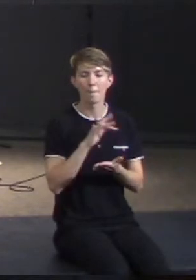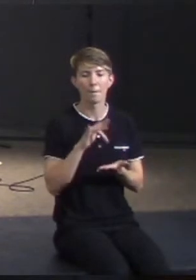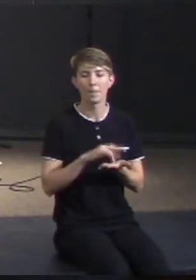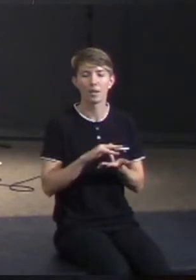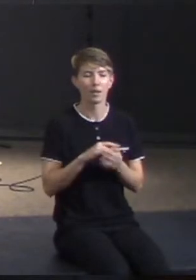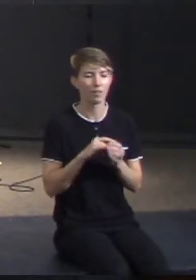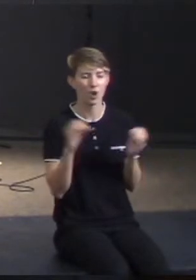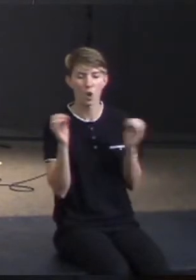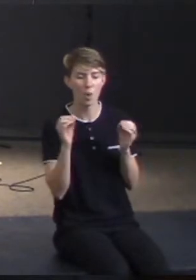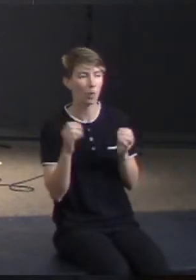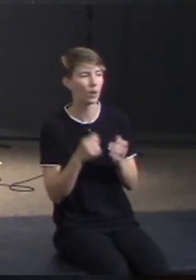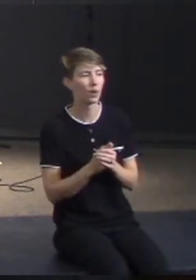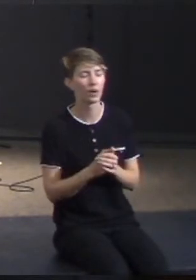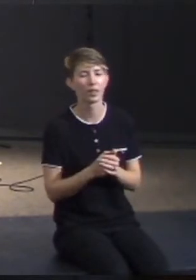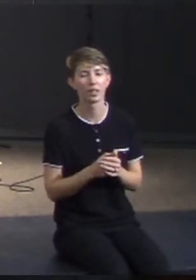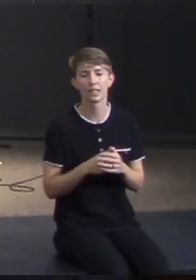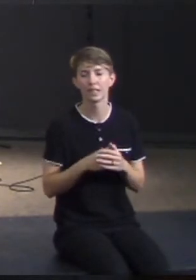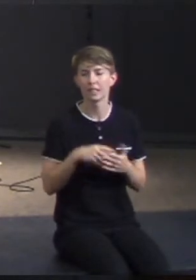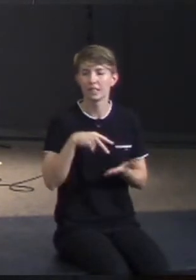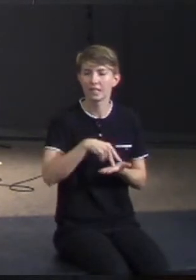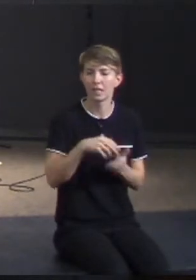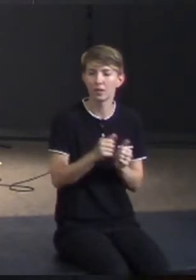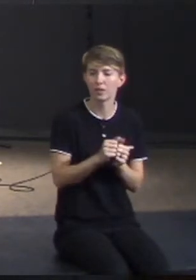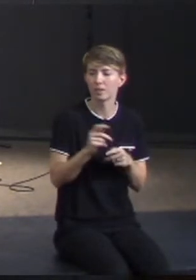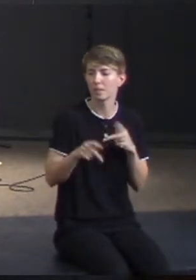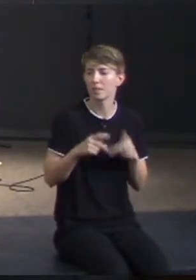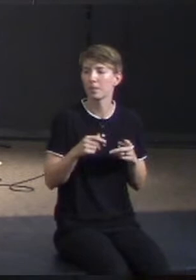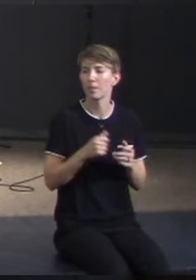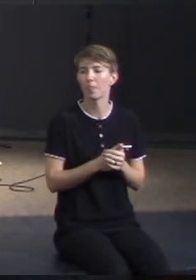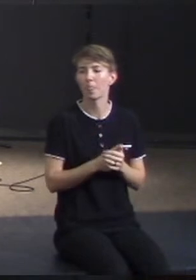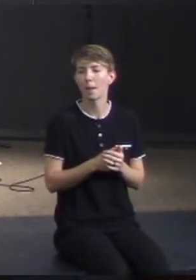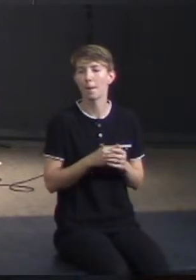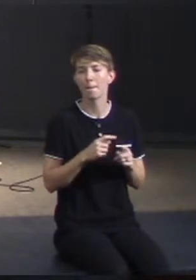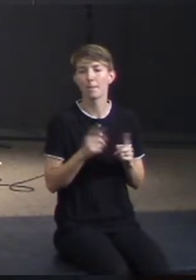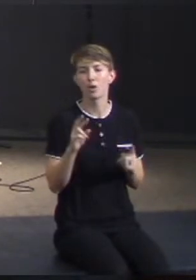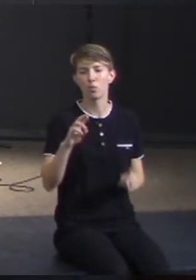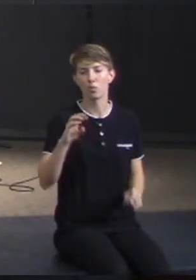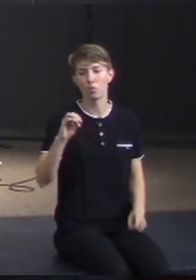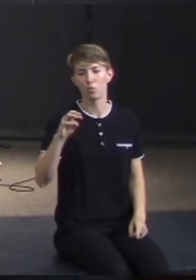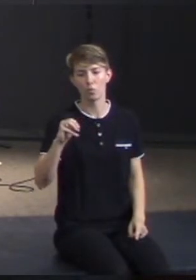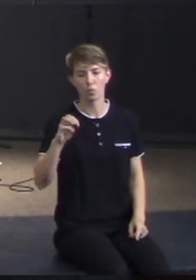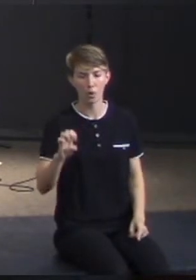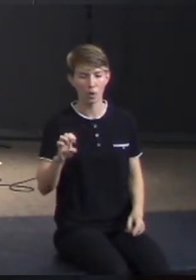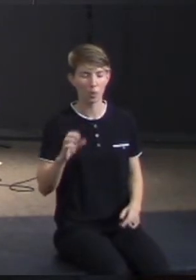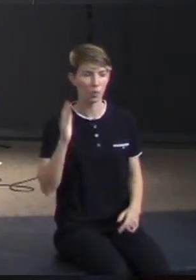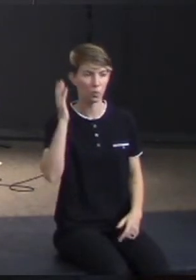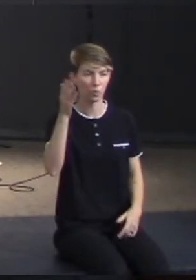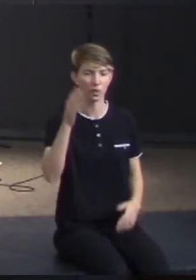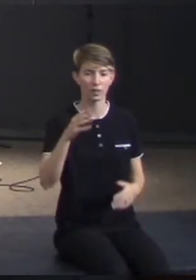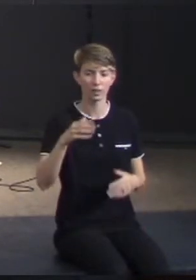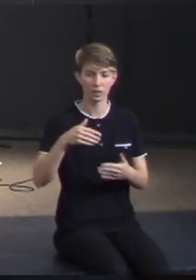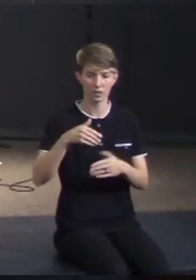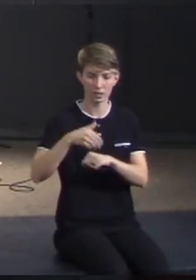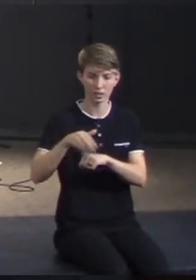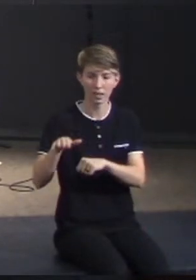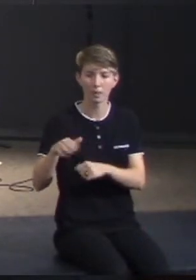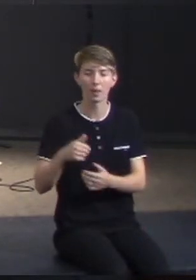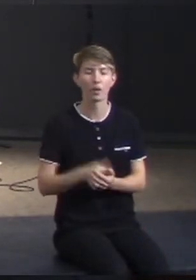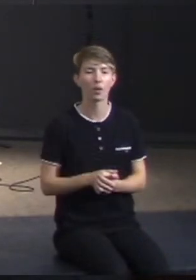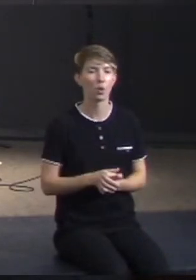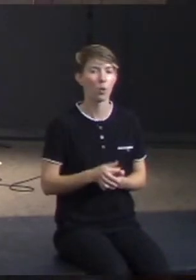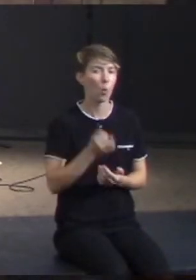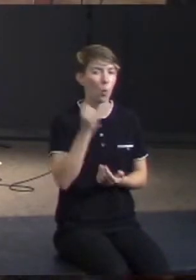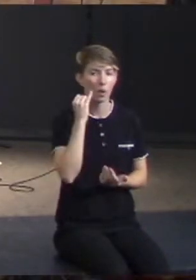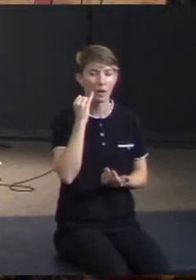people that they're trying to keep in order. There is no way, but Rome will send people out there. Because what if there's an uprising? You know,